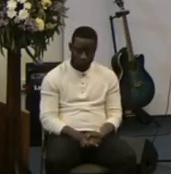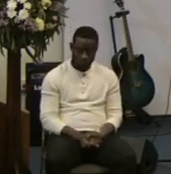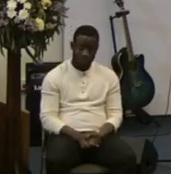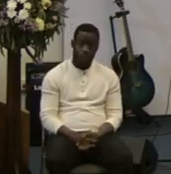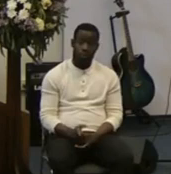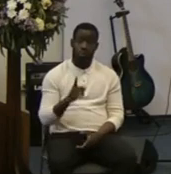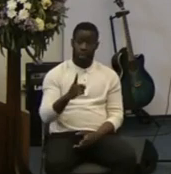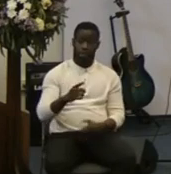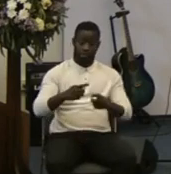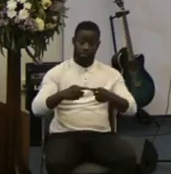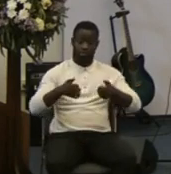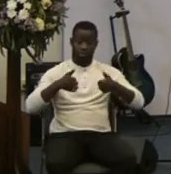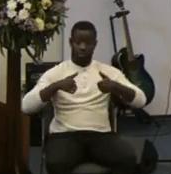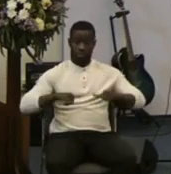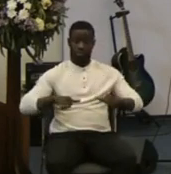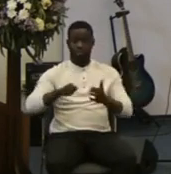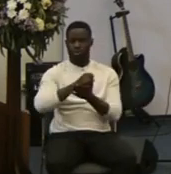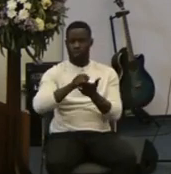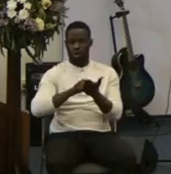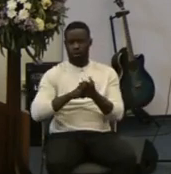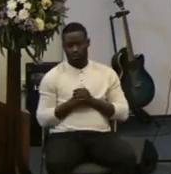We've next got the prophetical voice of Scripture.